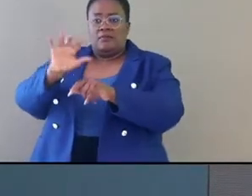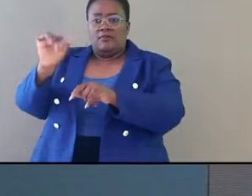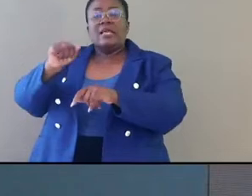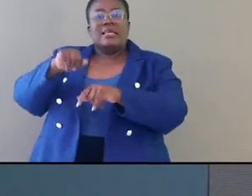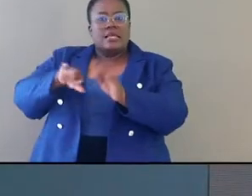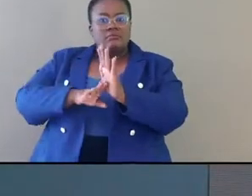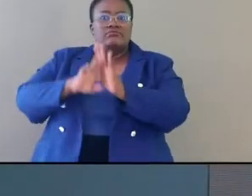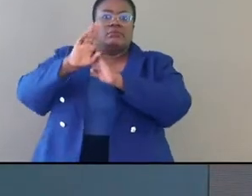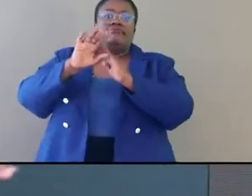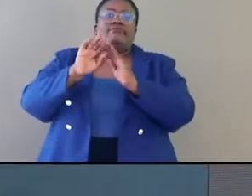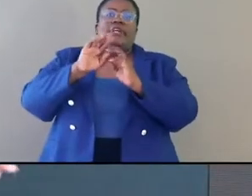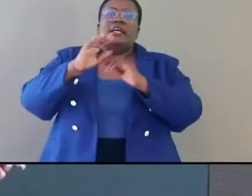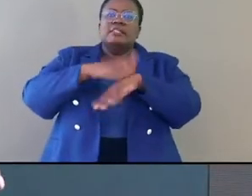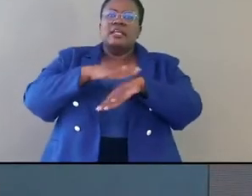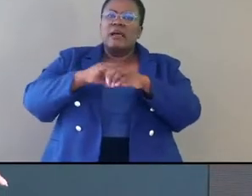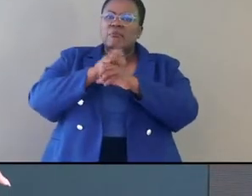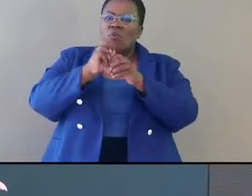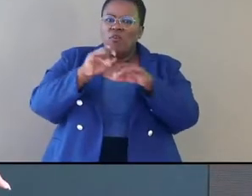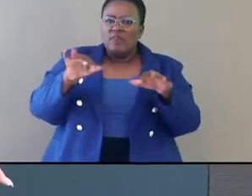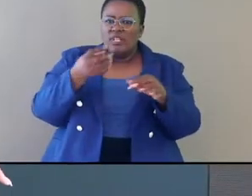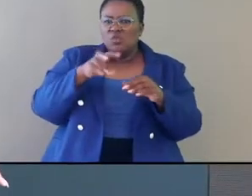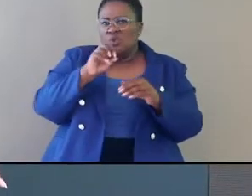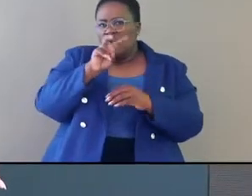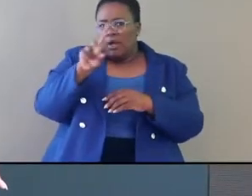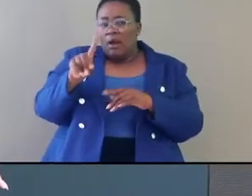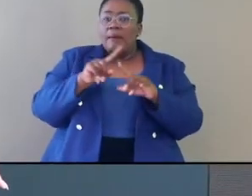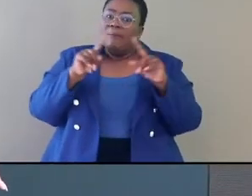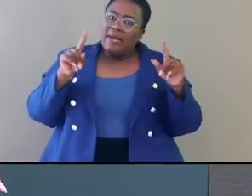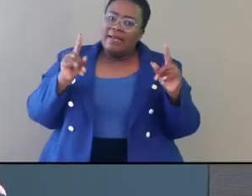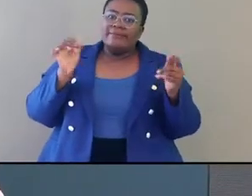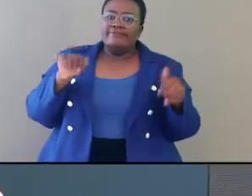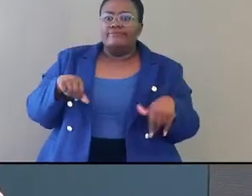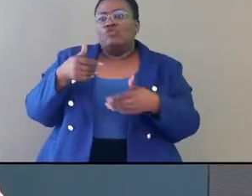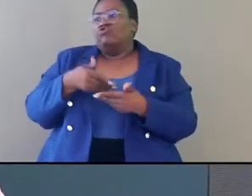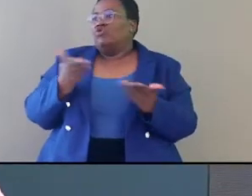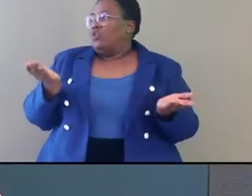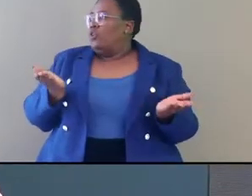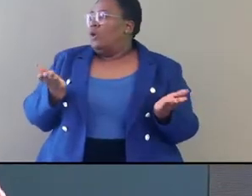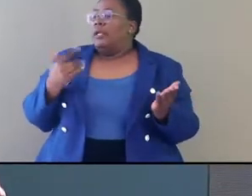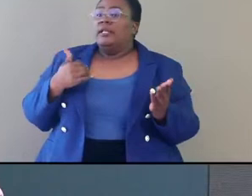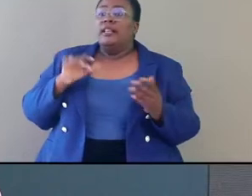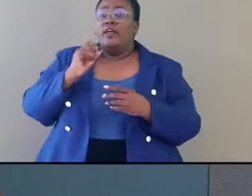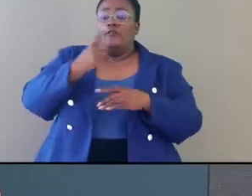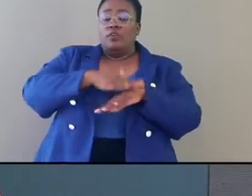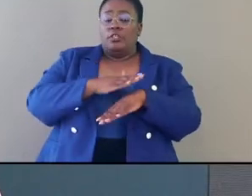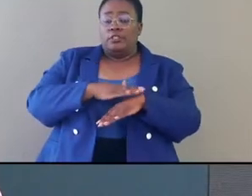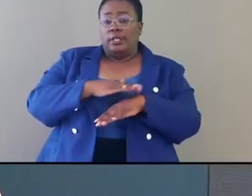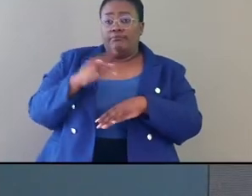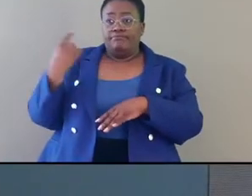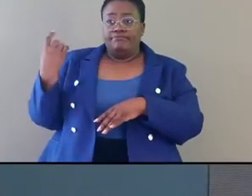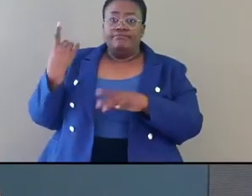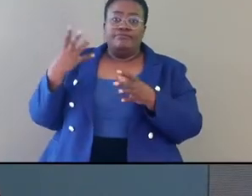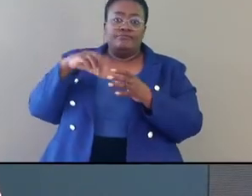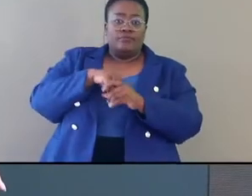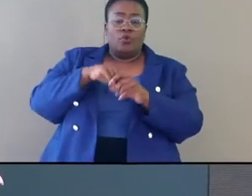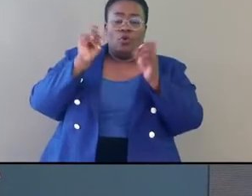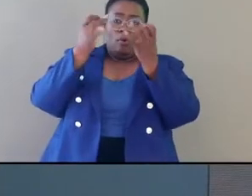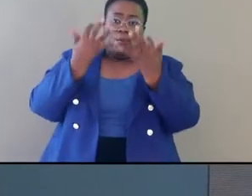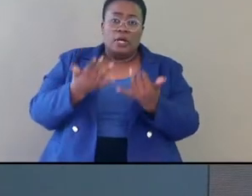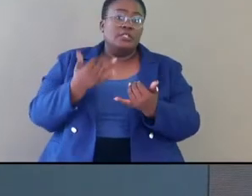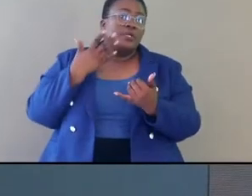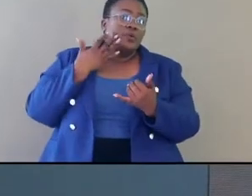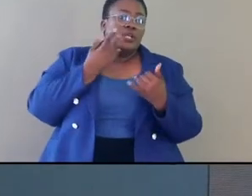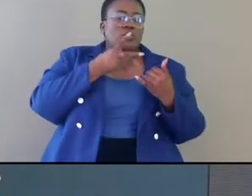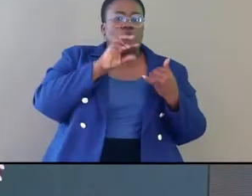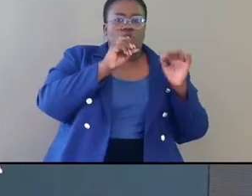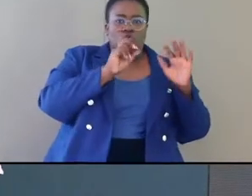because 2020-21 but really to say the general trend and the first time fiscal consolidation is in the budget is 2012 so